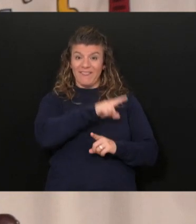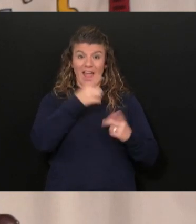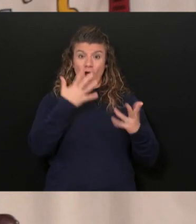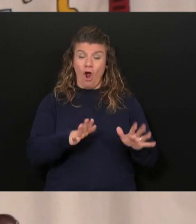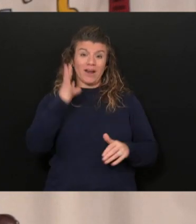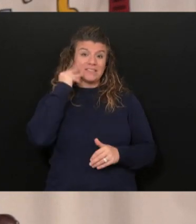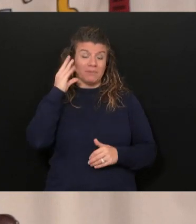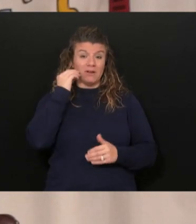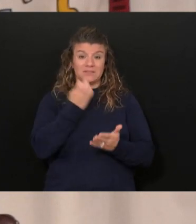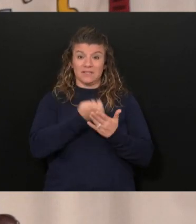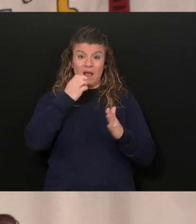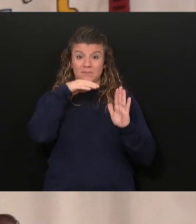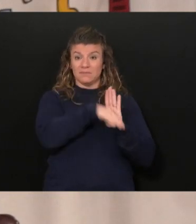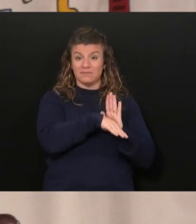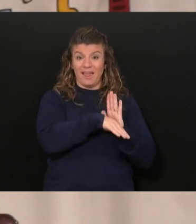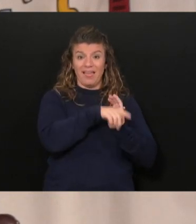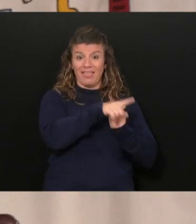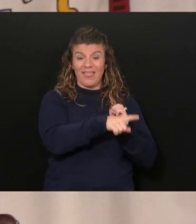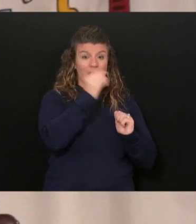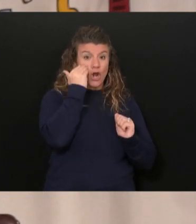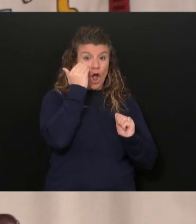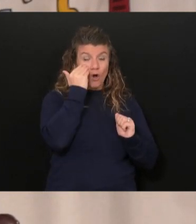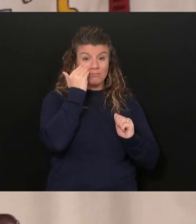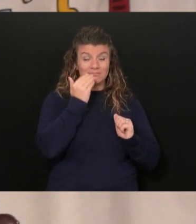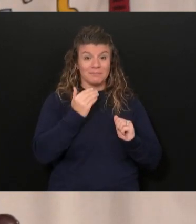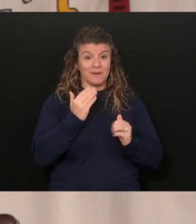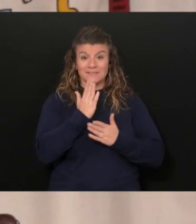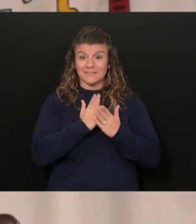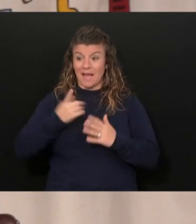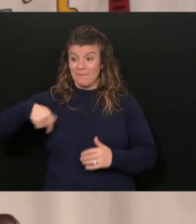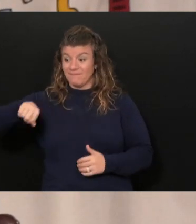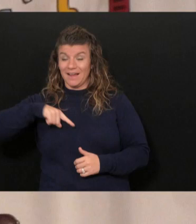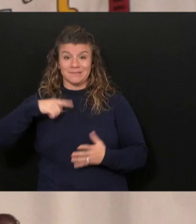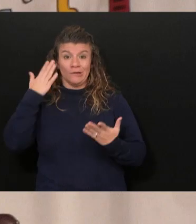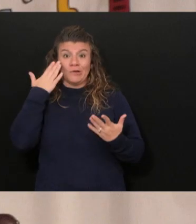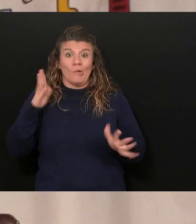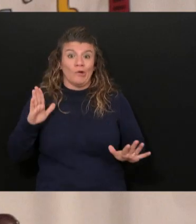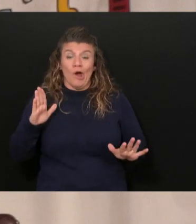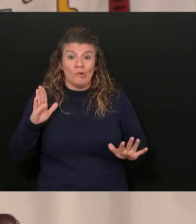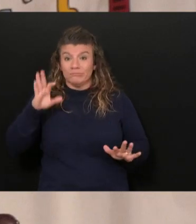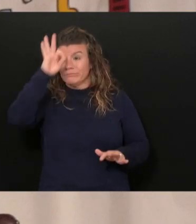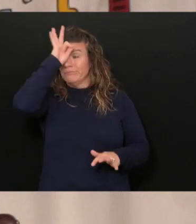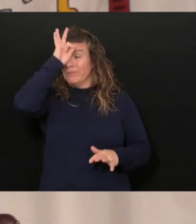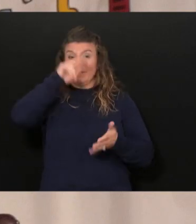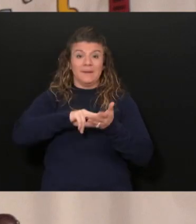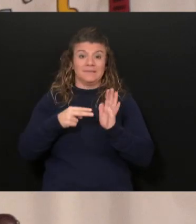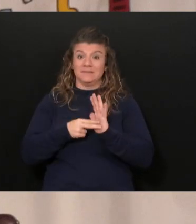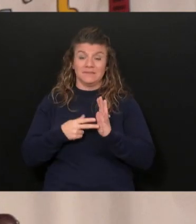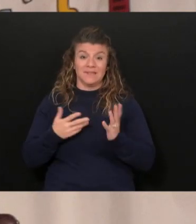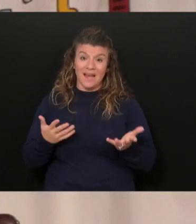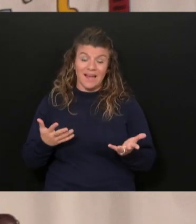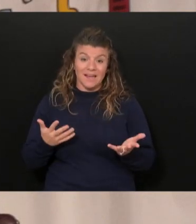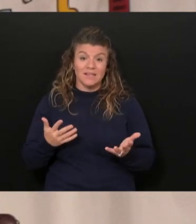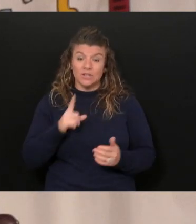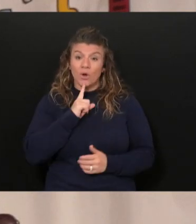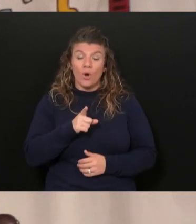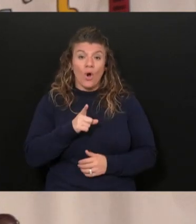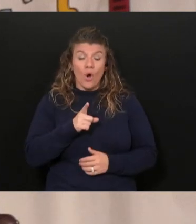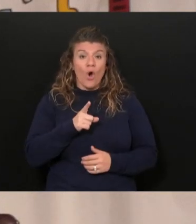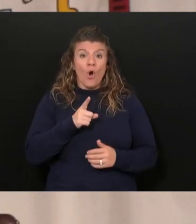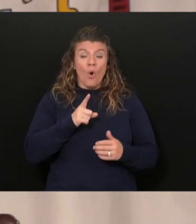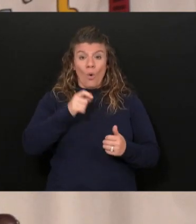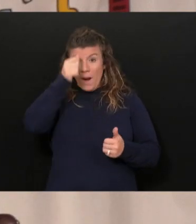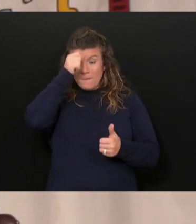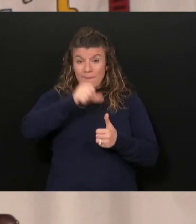like. Most of us don't have any idea what it was like. And so with all that